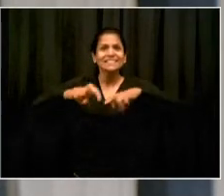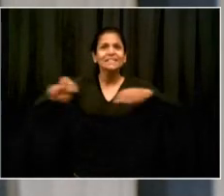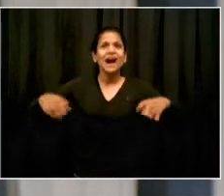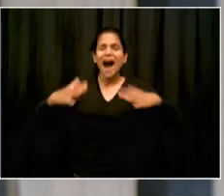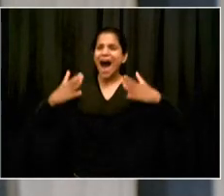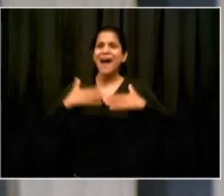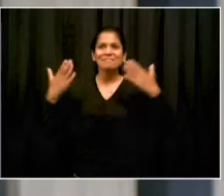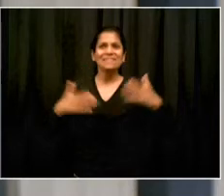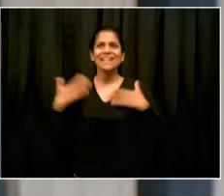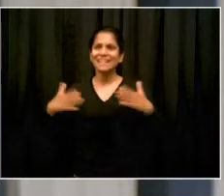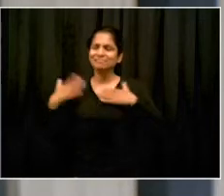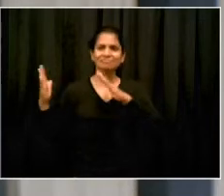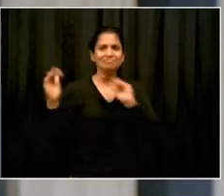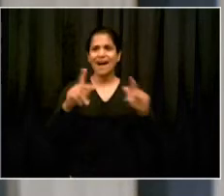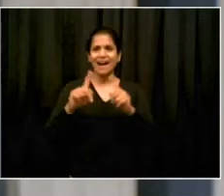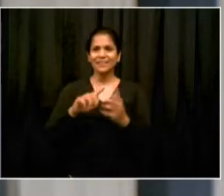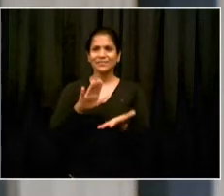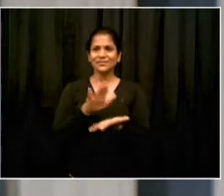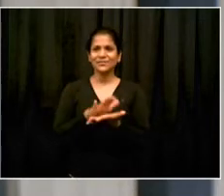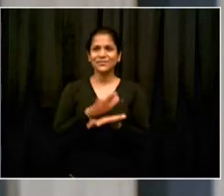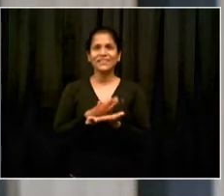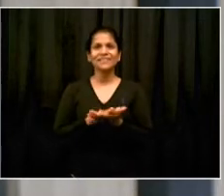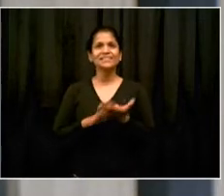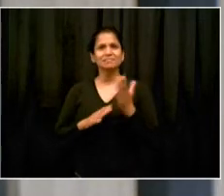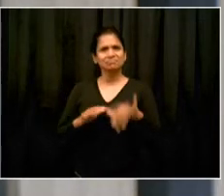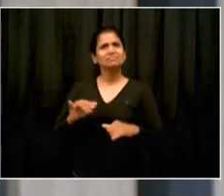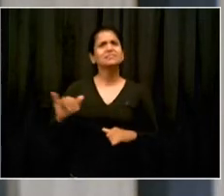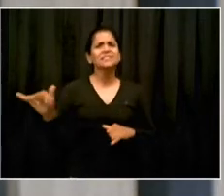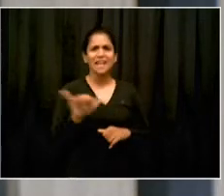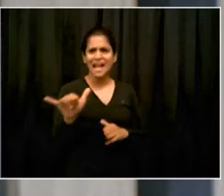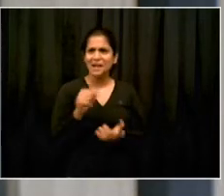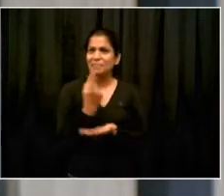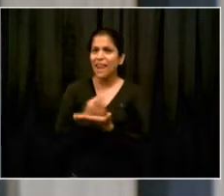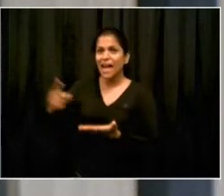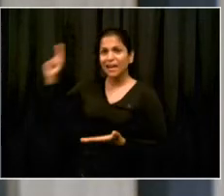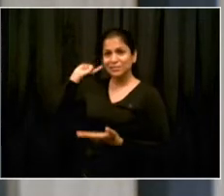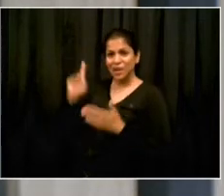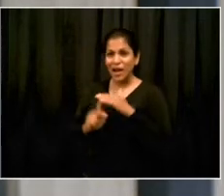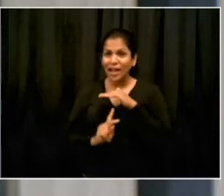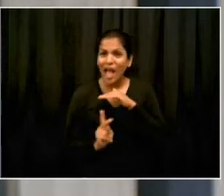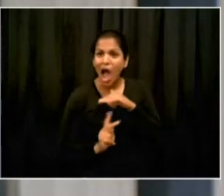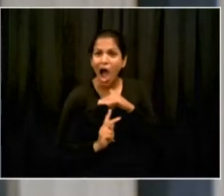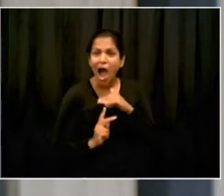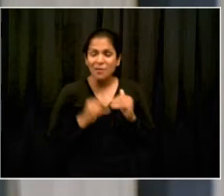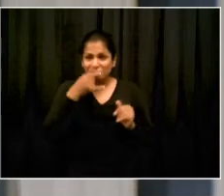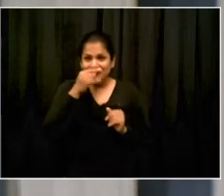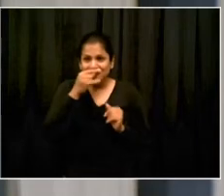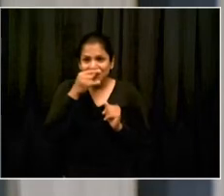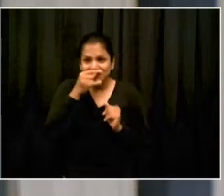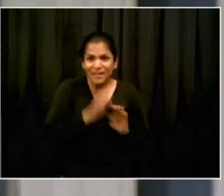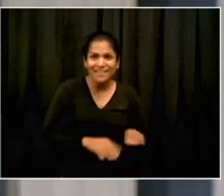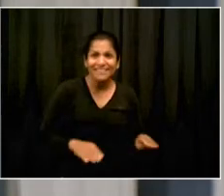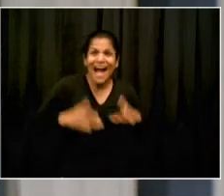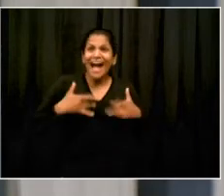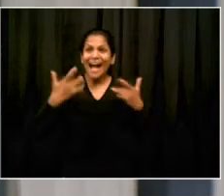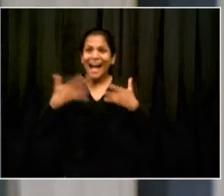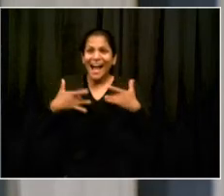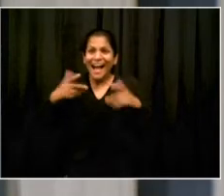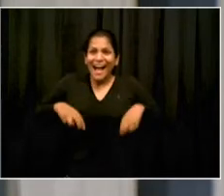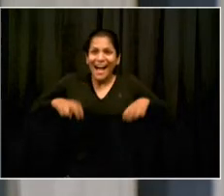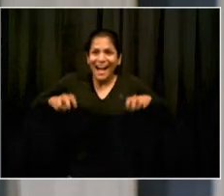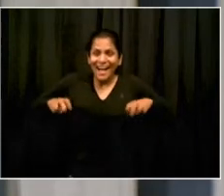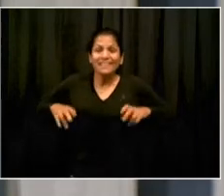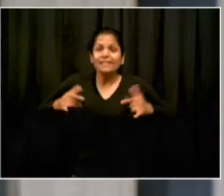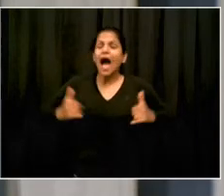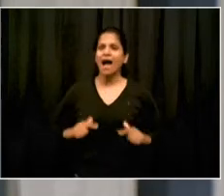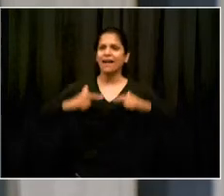the first day of pre-K in Queens and in every other borough across the city. I can't wait to experience that again on Thursday, and I'd like to take